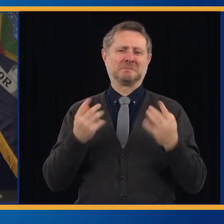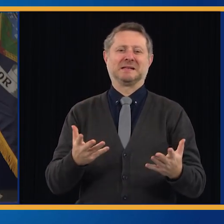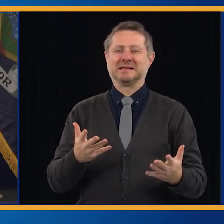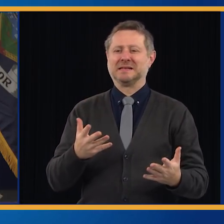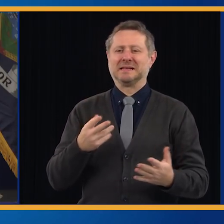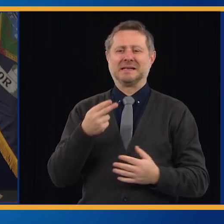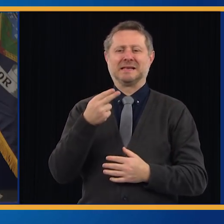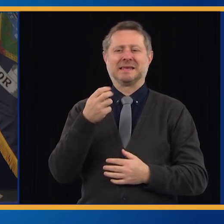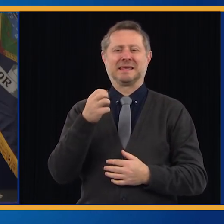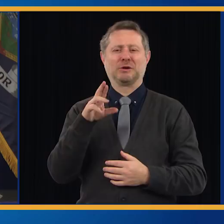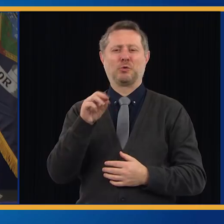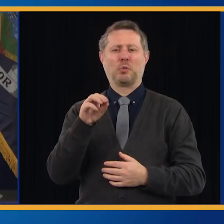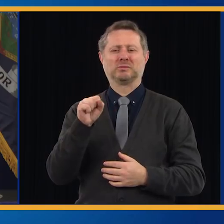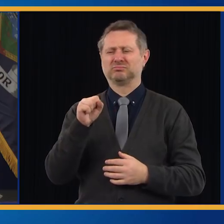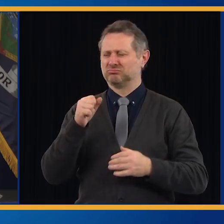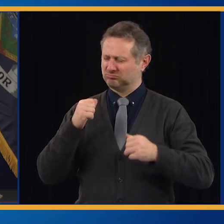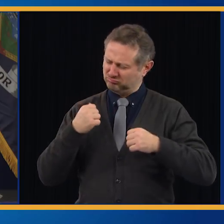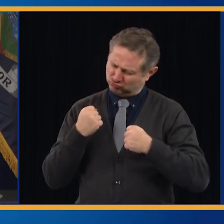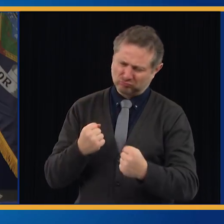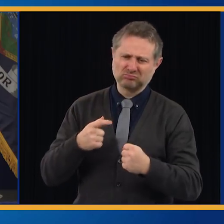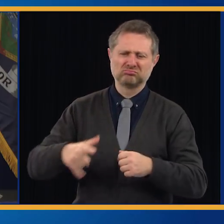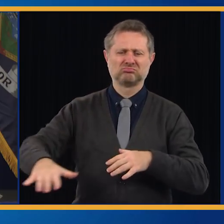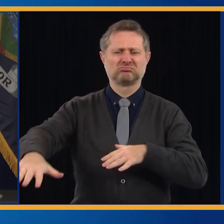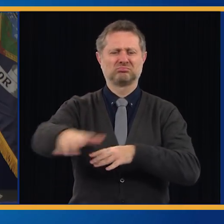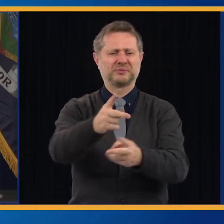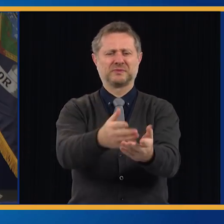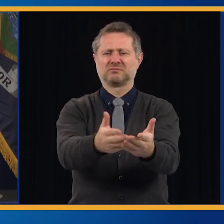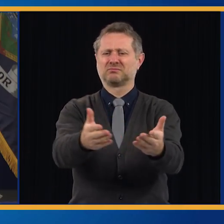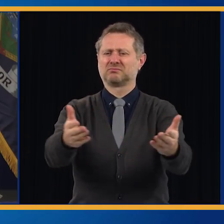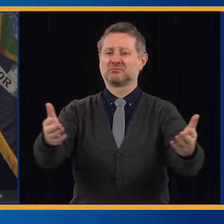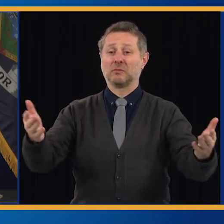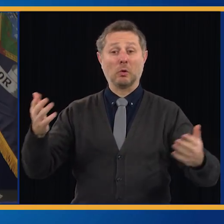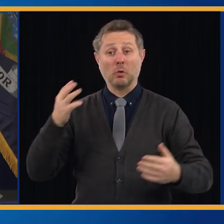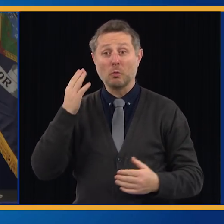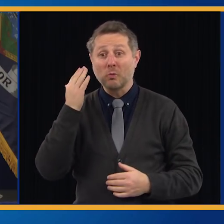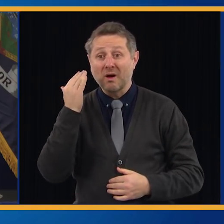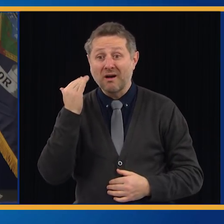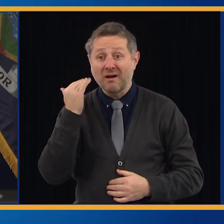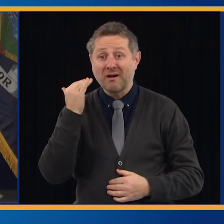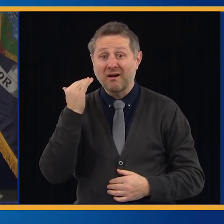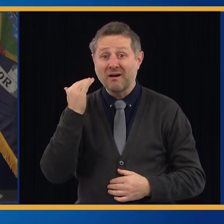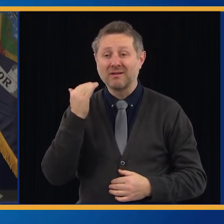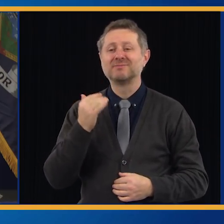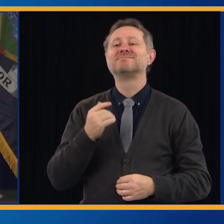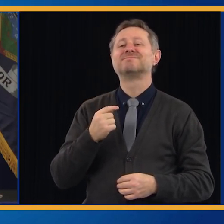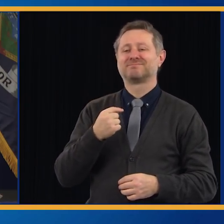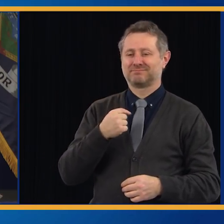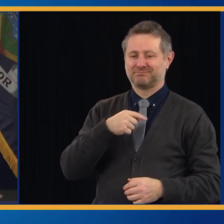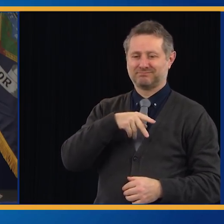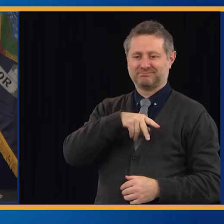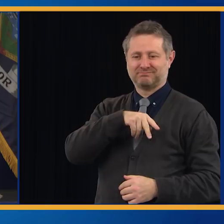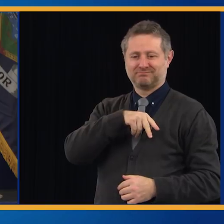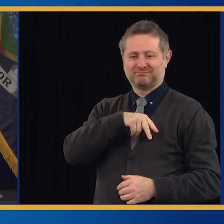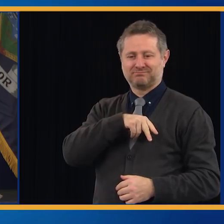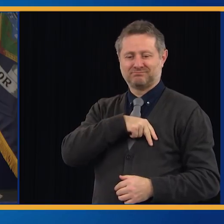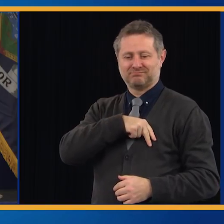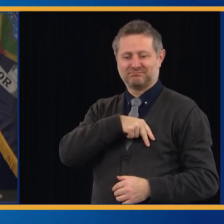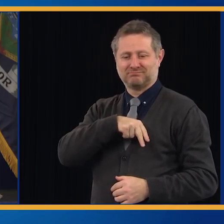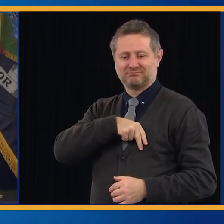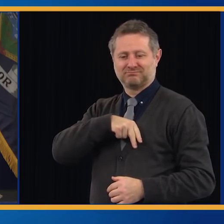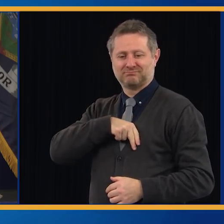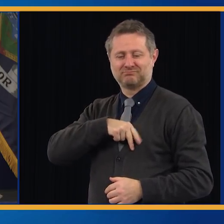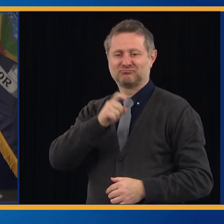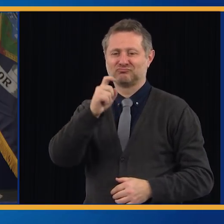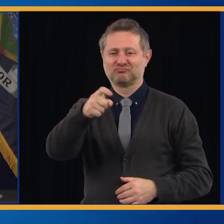our midst, not because they have medals on their uniforms, but because they